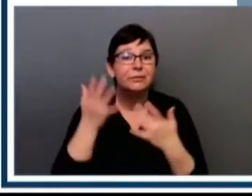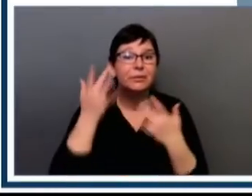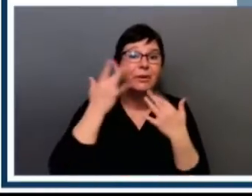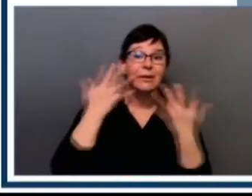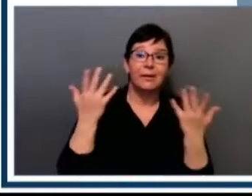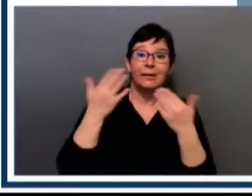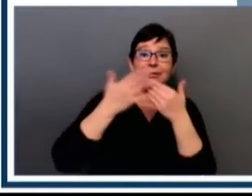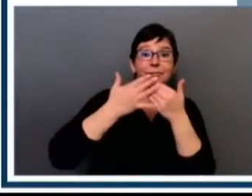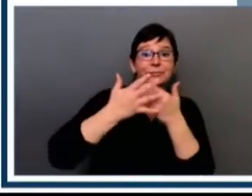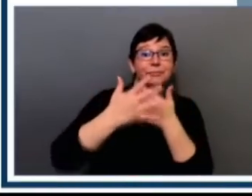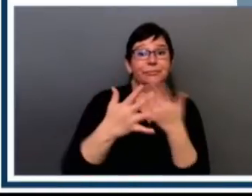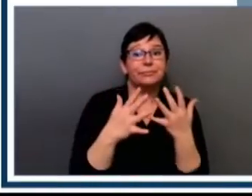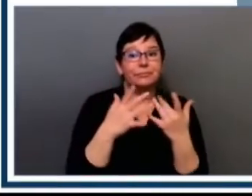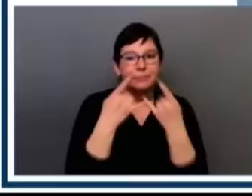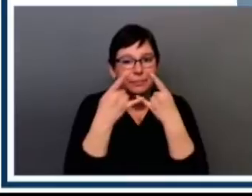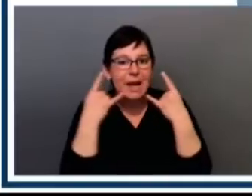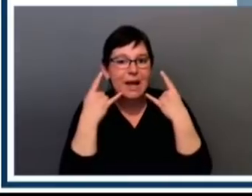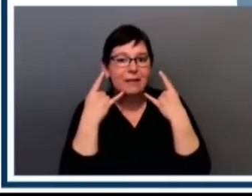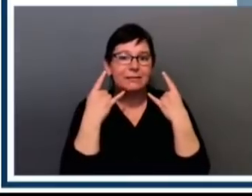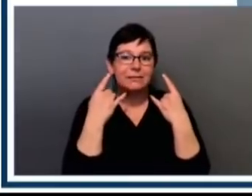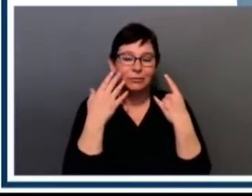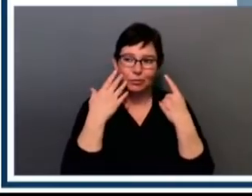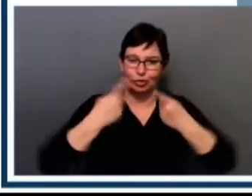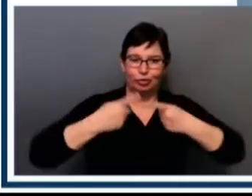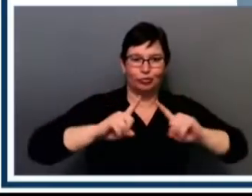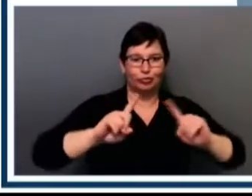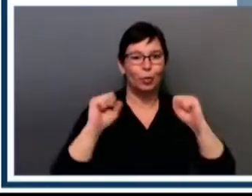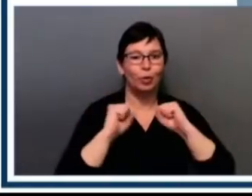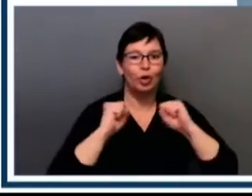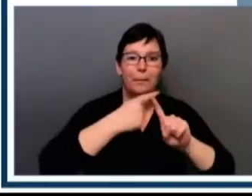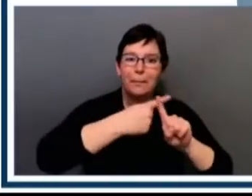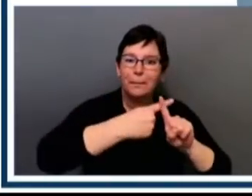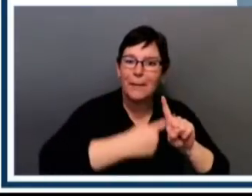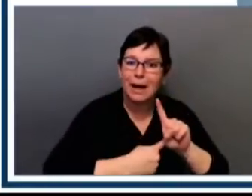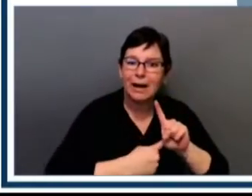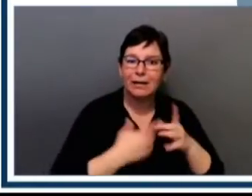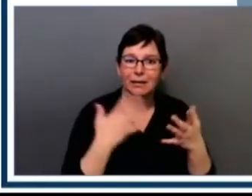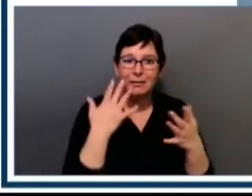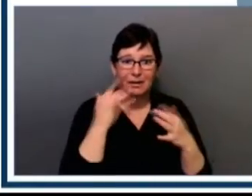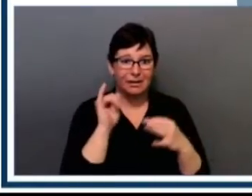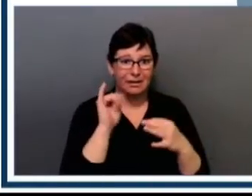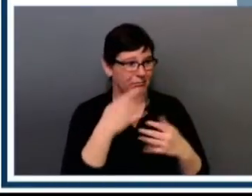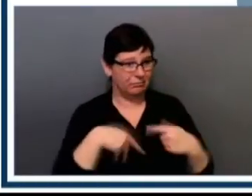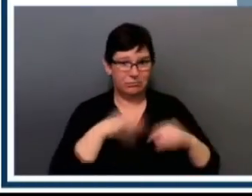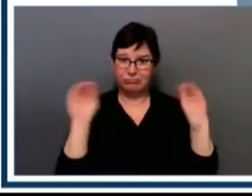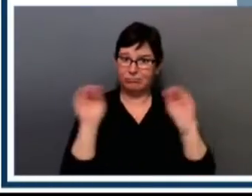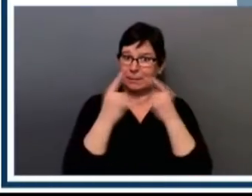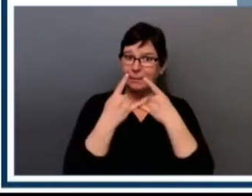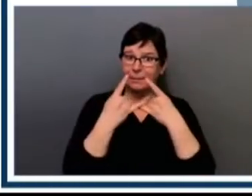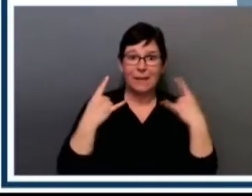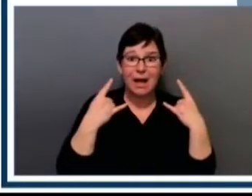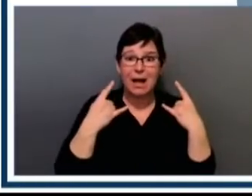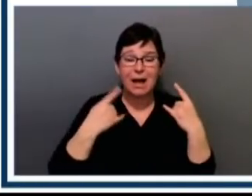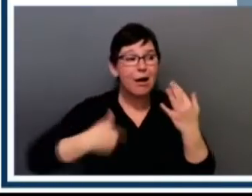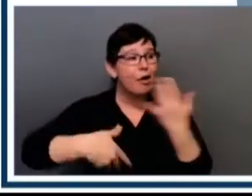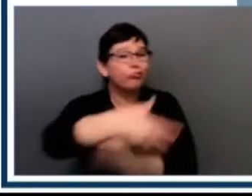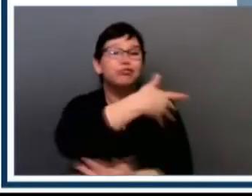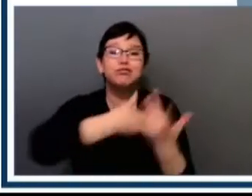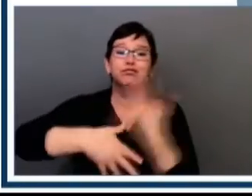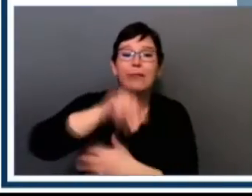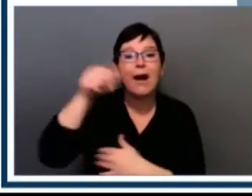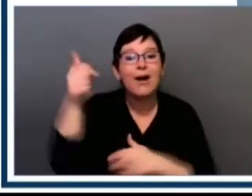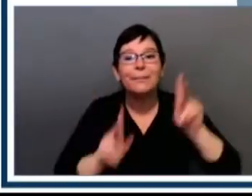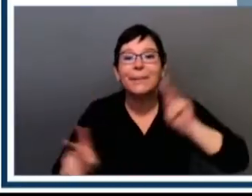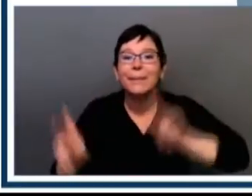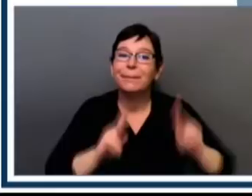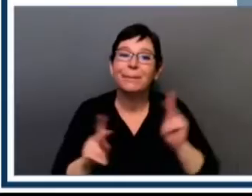other people and can't be distanced, especially in areas of indoor shared airspace, that will help prevent the spread of,